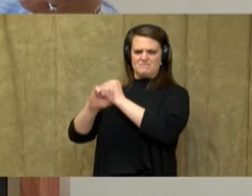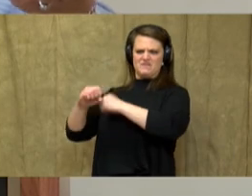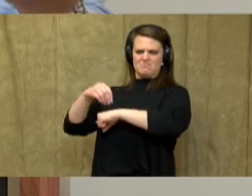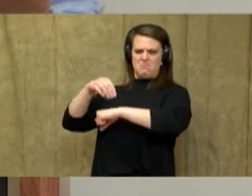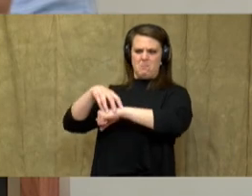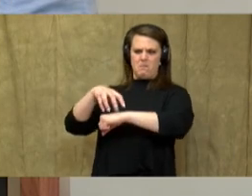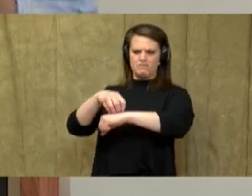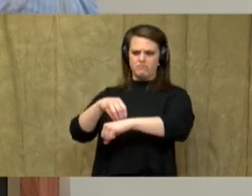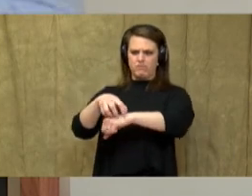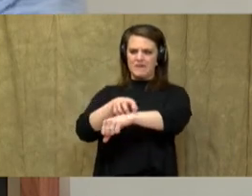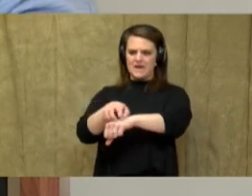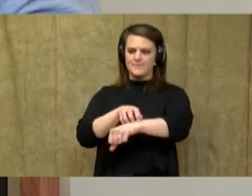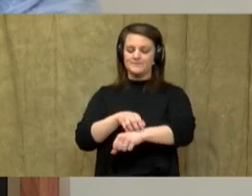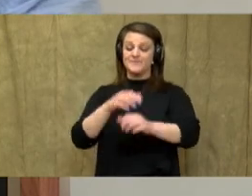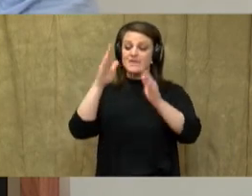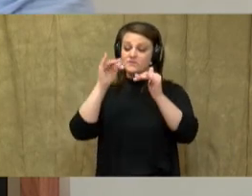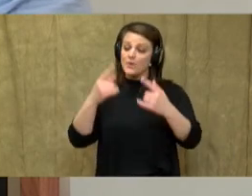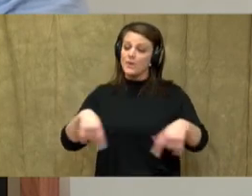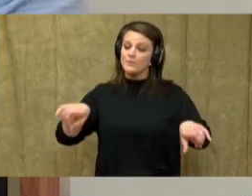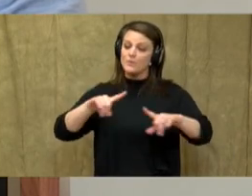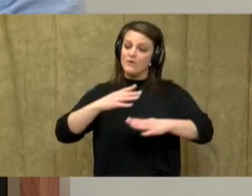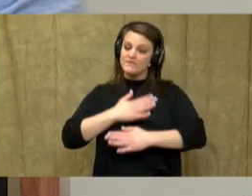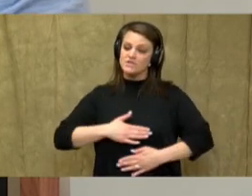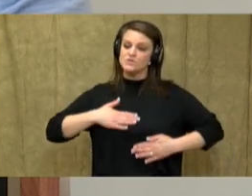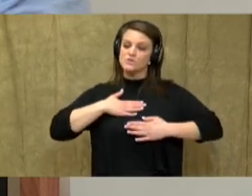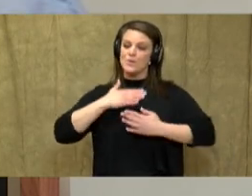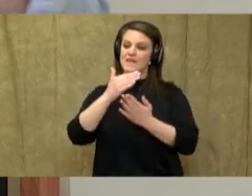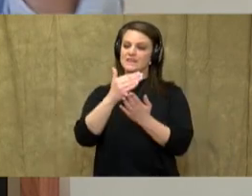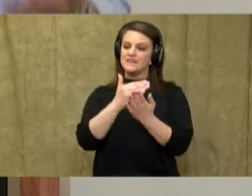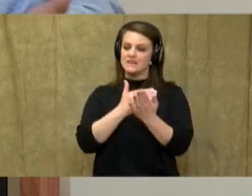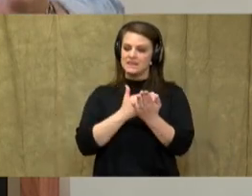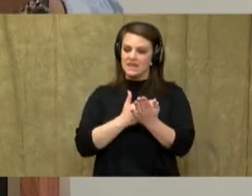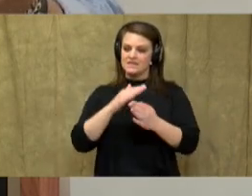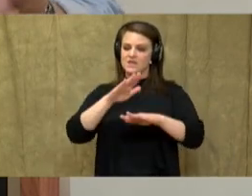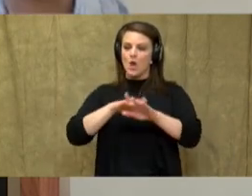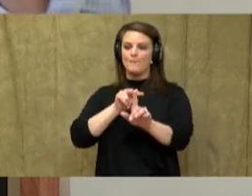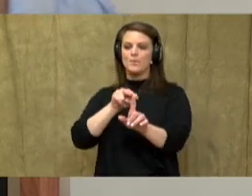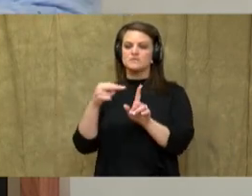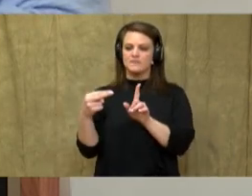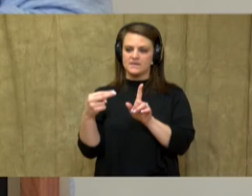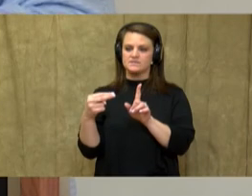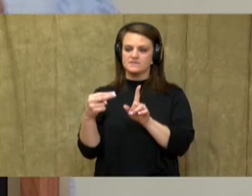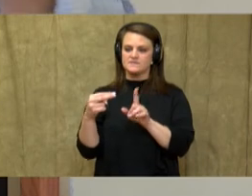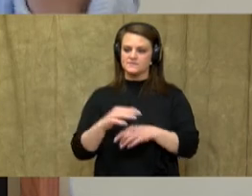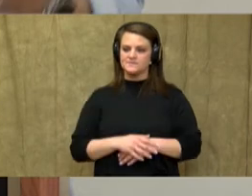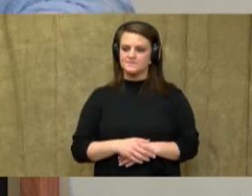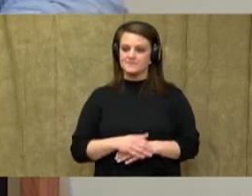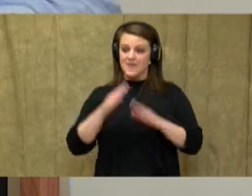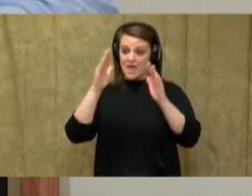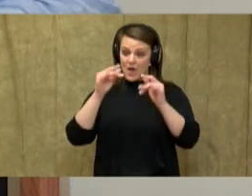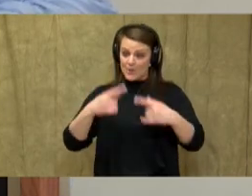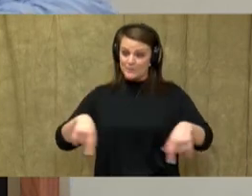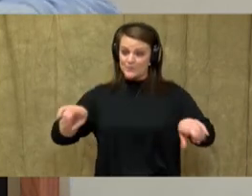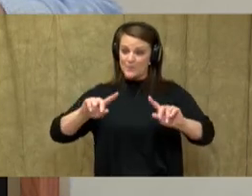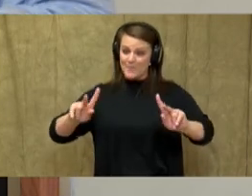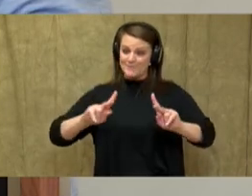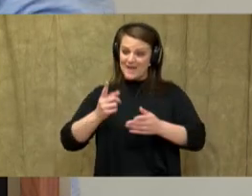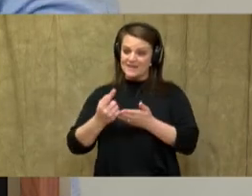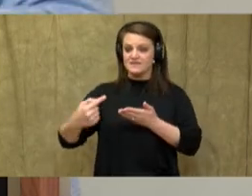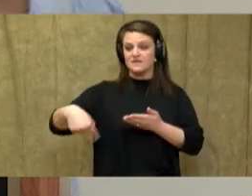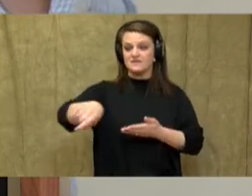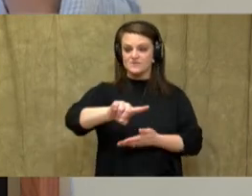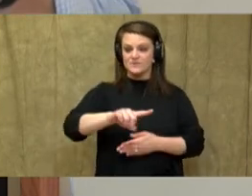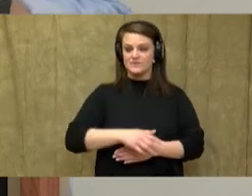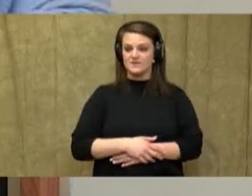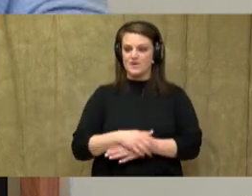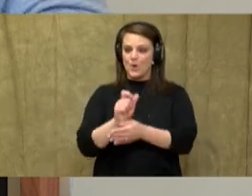were. So, I hope you've enjoyed our lessons on perspective. And I hope you come back next week. We're going to talk